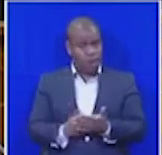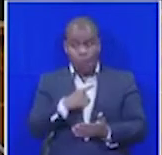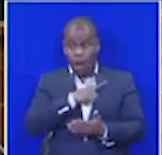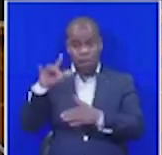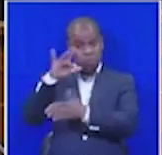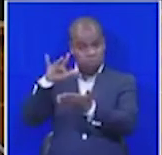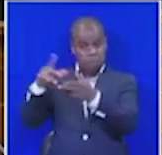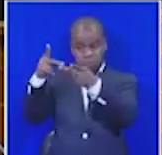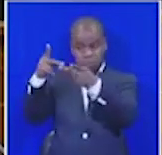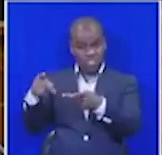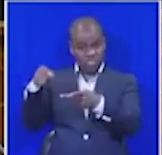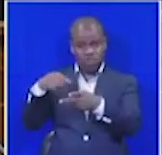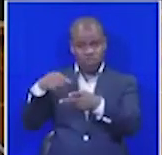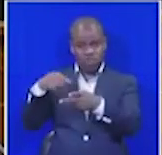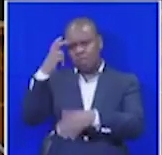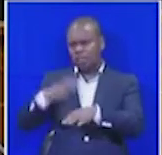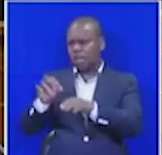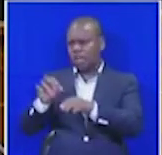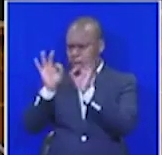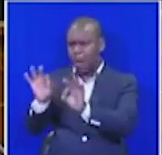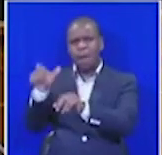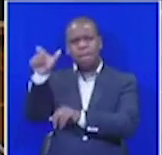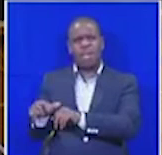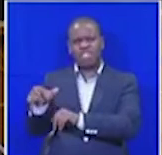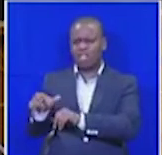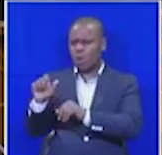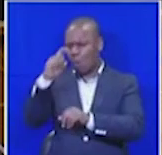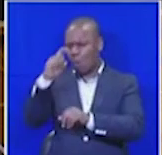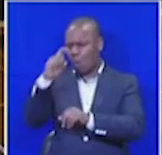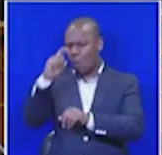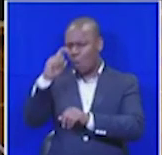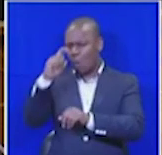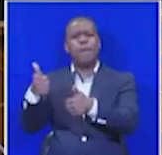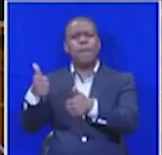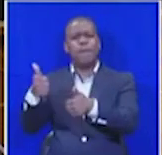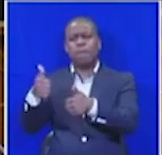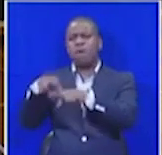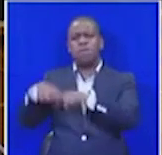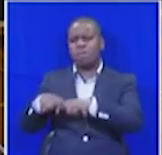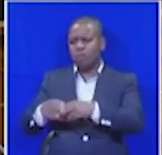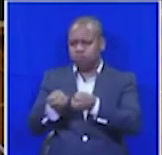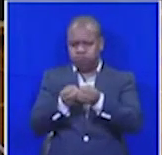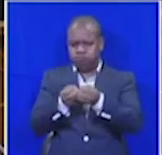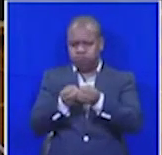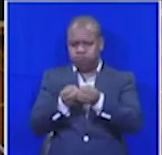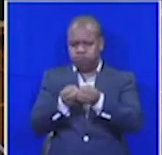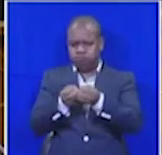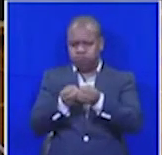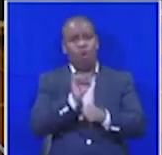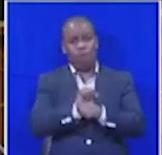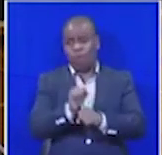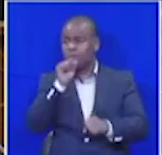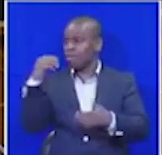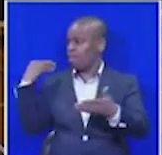requires someone with honesty, with integrity, a leader focused on delivering jobs. And what we've seen in the